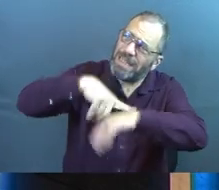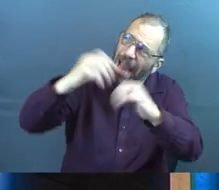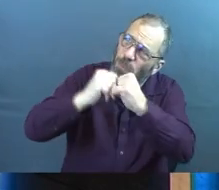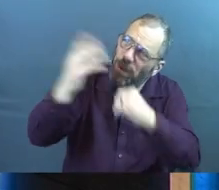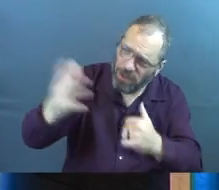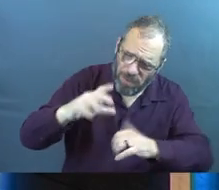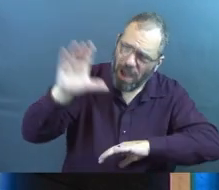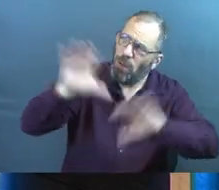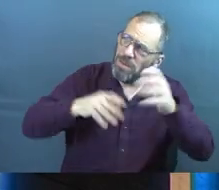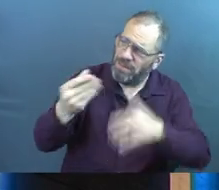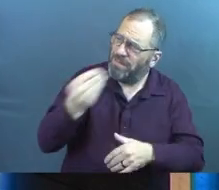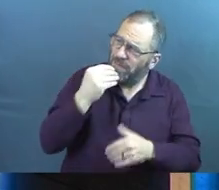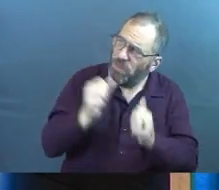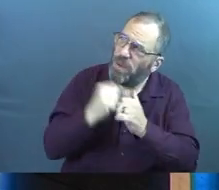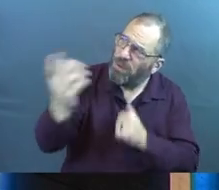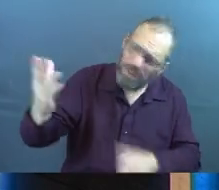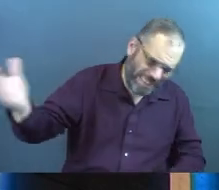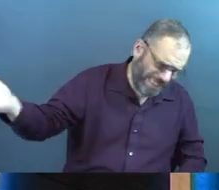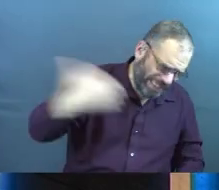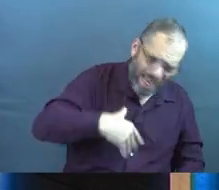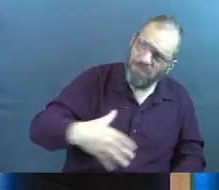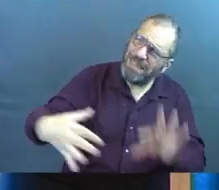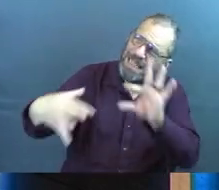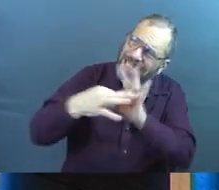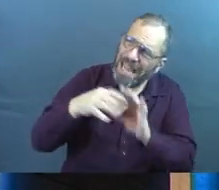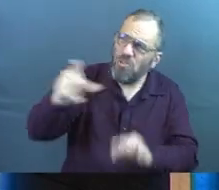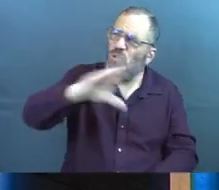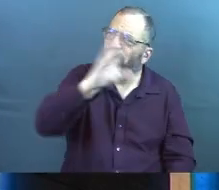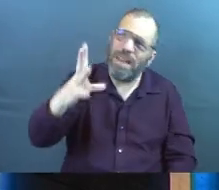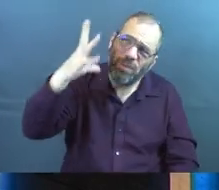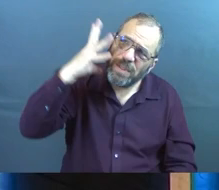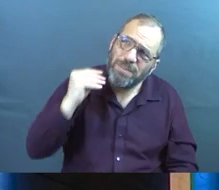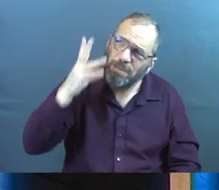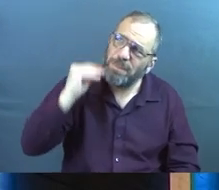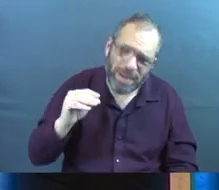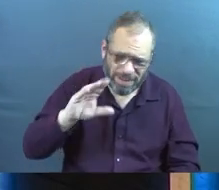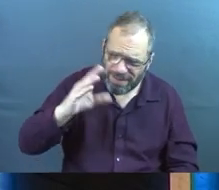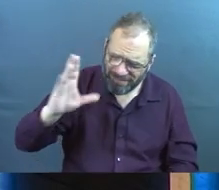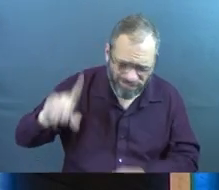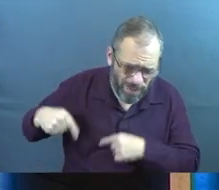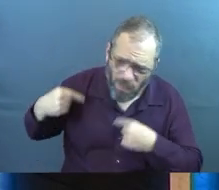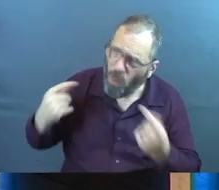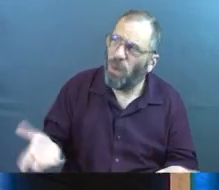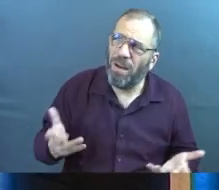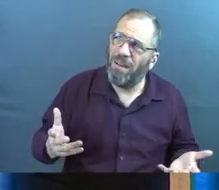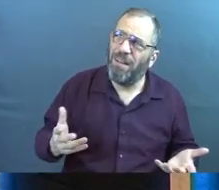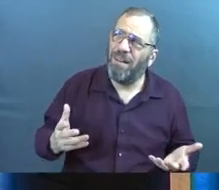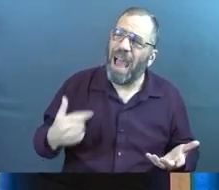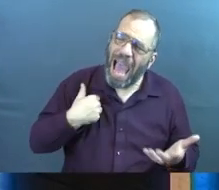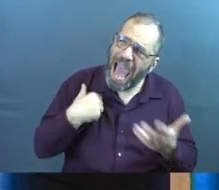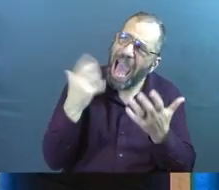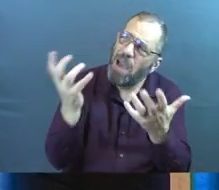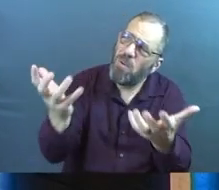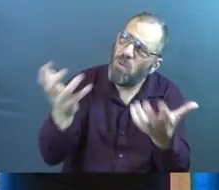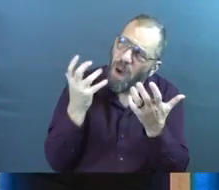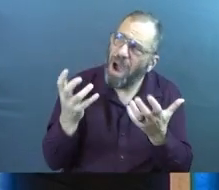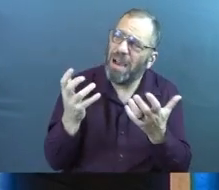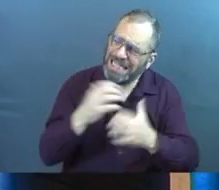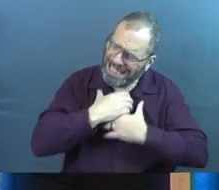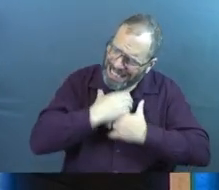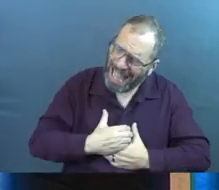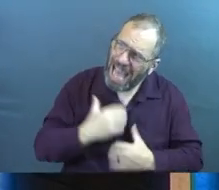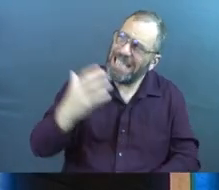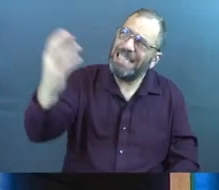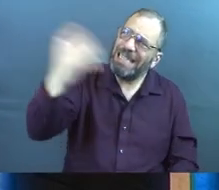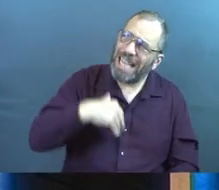I want to conversate over meals with you. I want to connect with you in a way you've never connected with anybody before. It's what I want. It's his